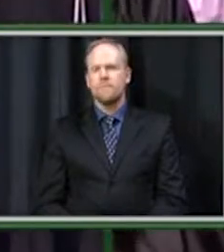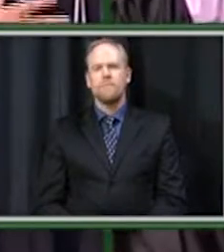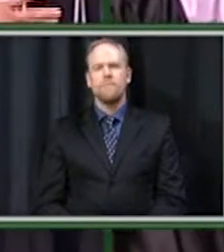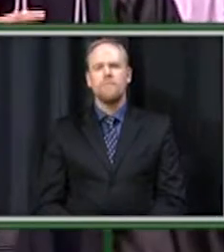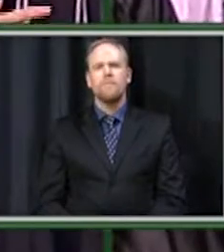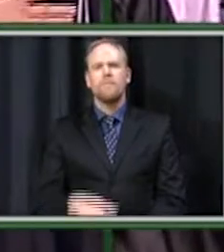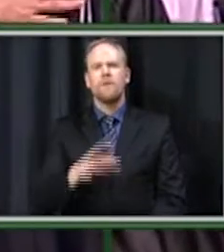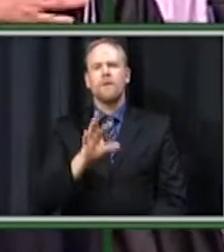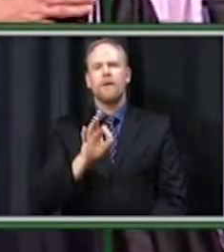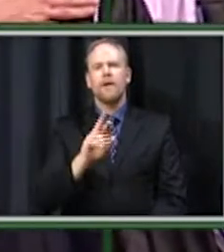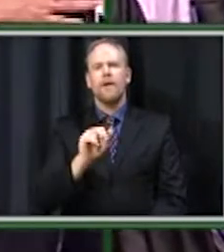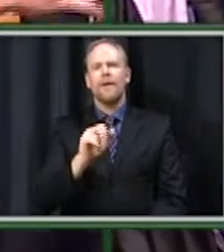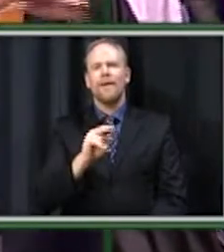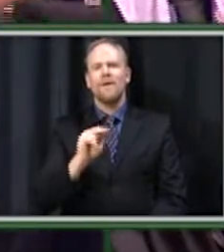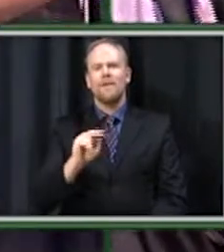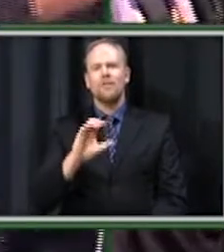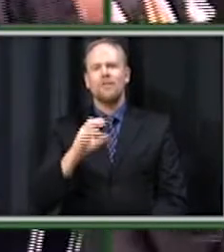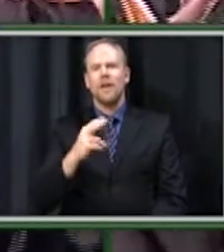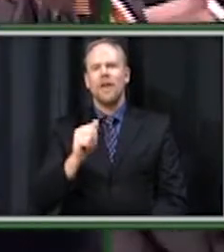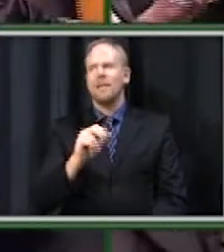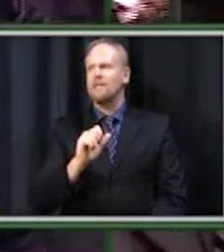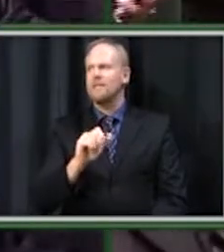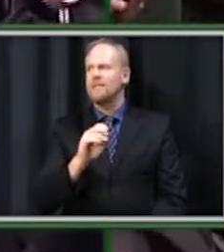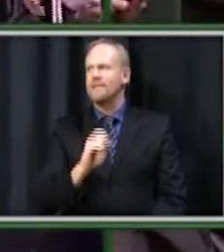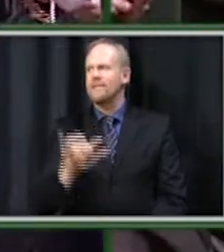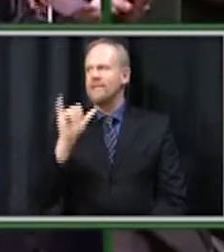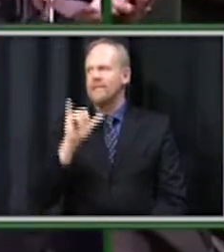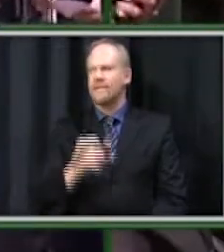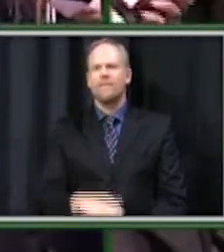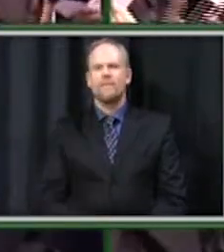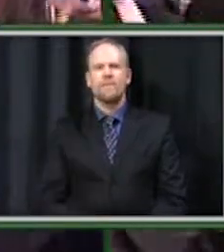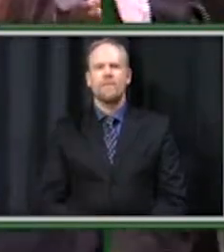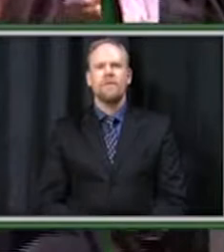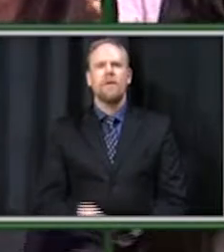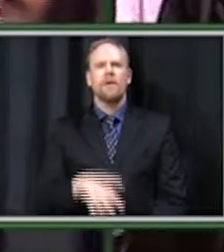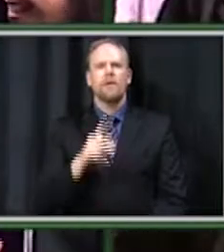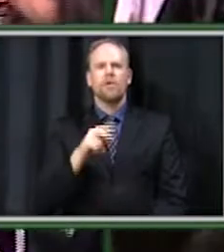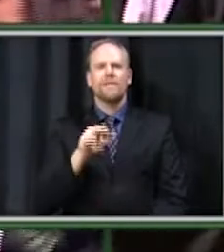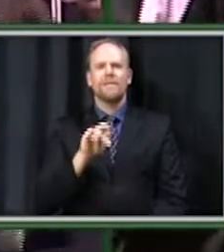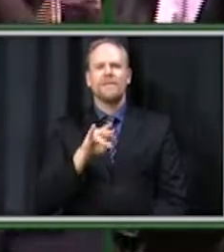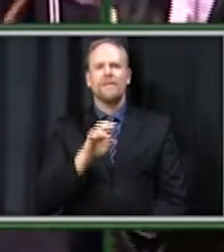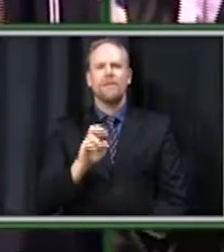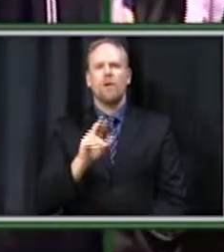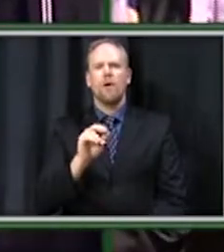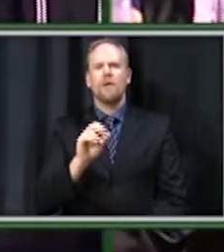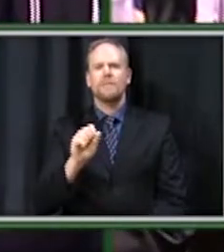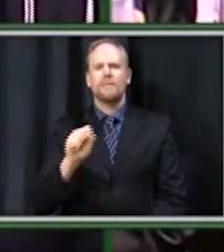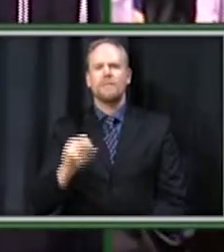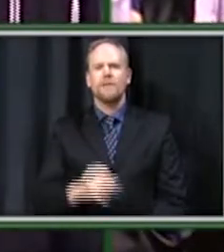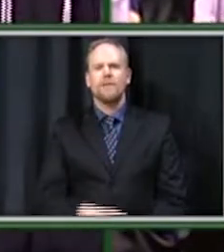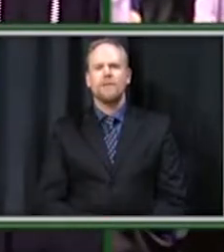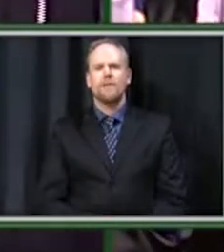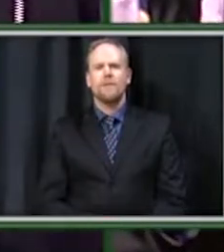Farron Chansey. Emily Christine Ross.